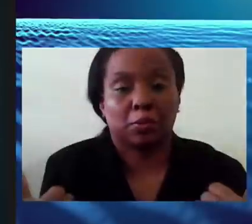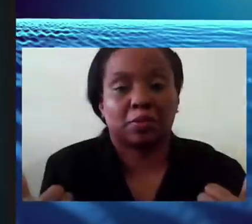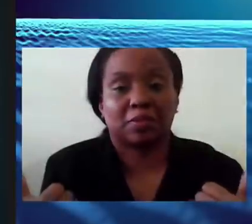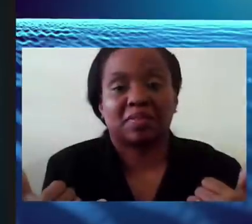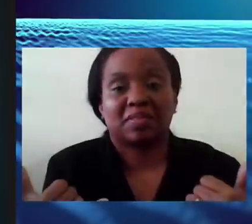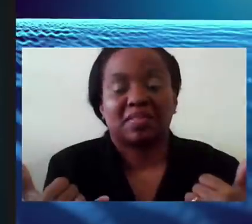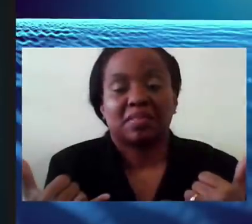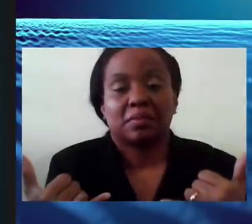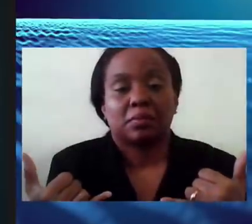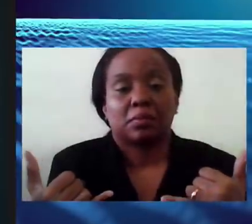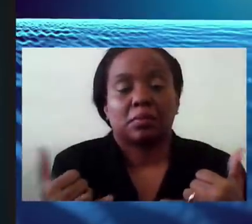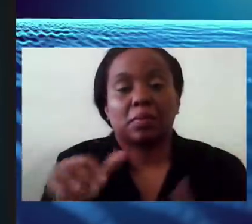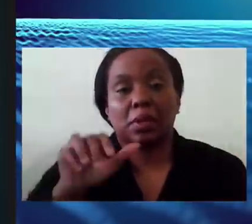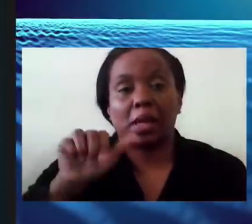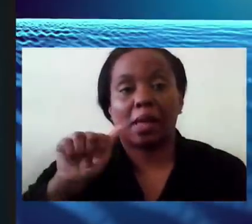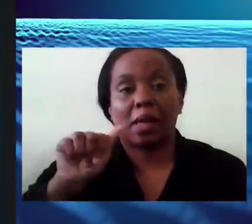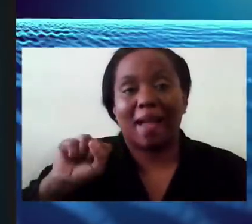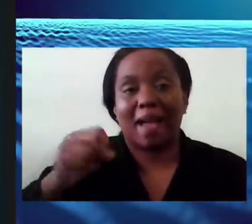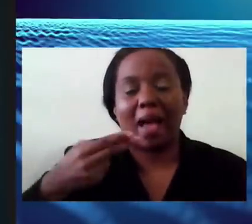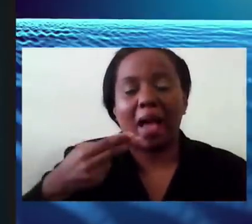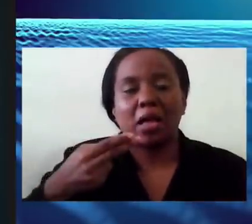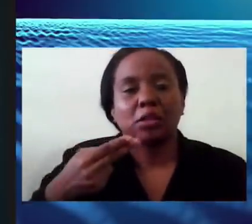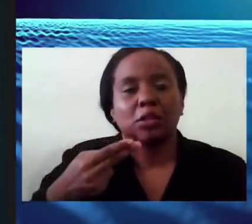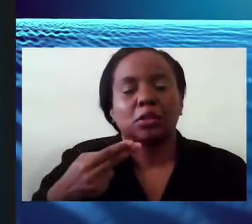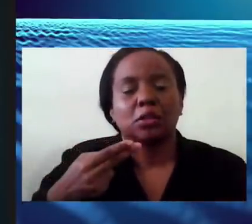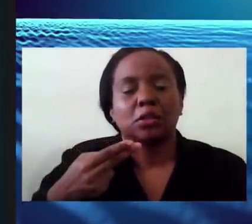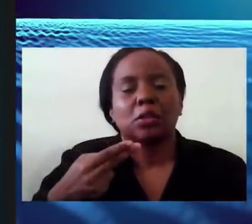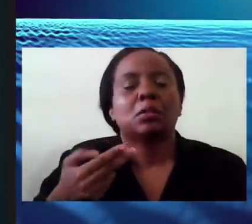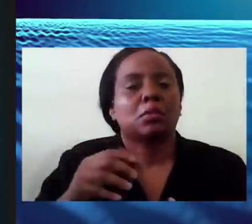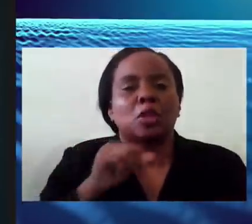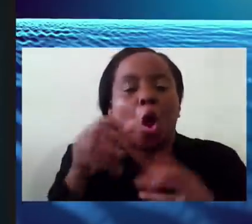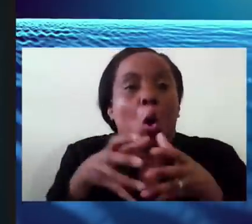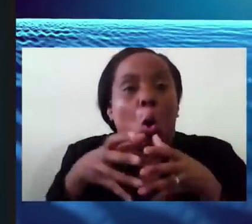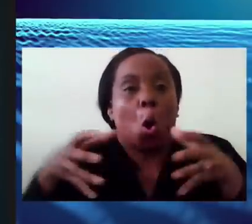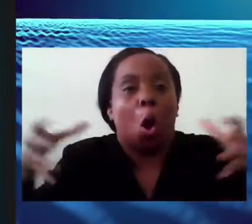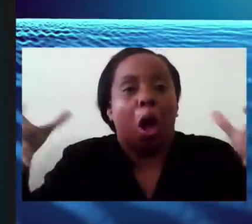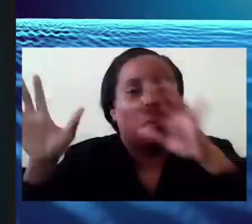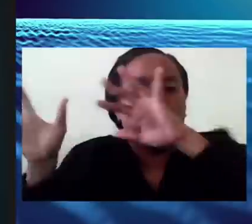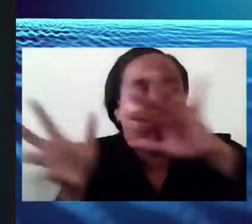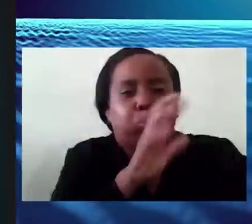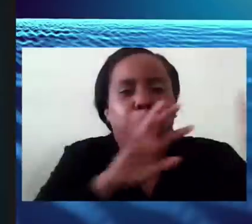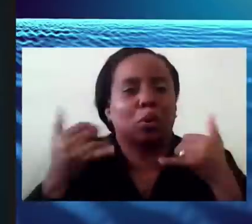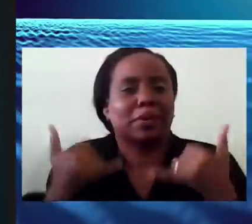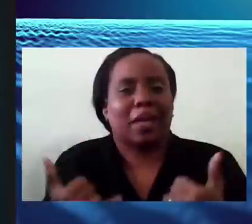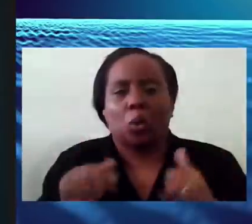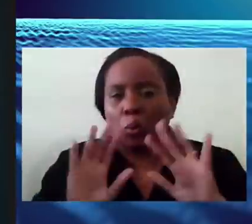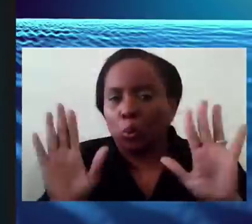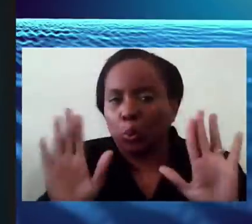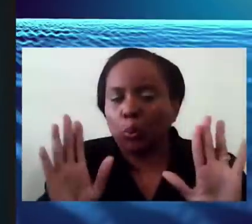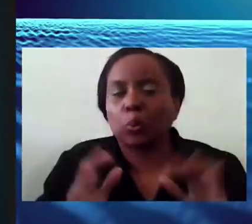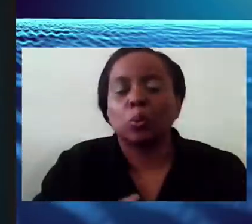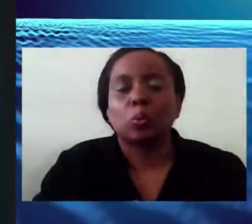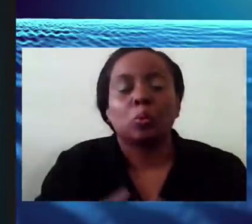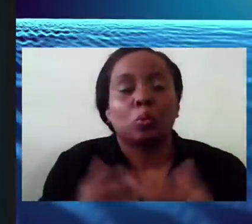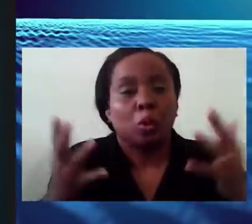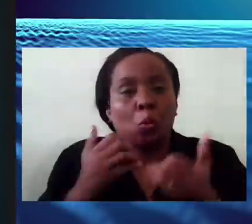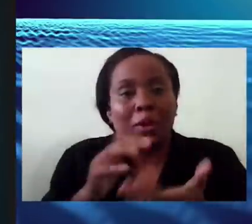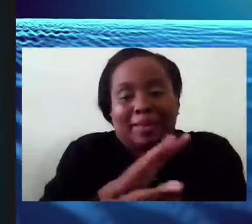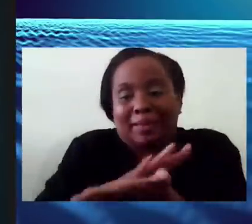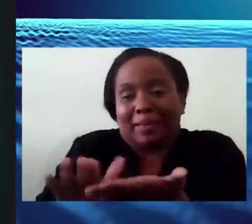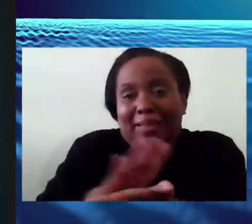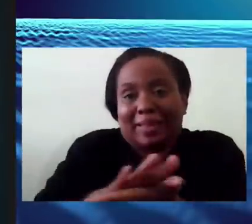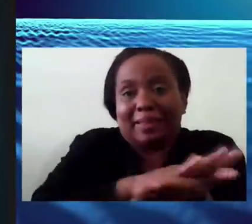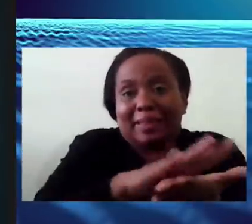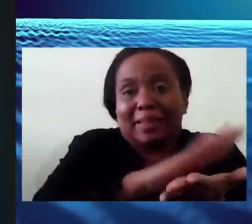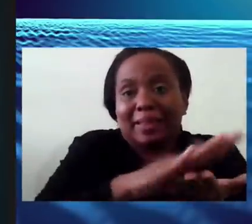the ash fallout over the country. We're trying our best to get the country clean and safe so people can return